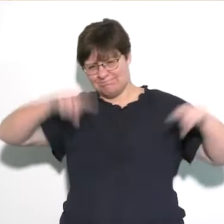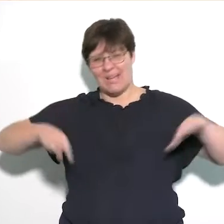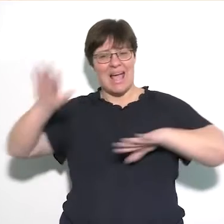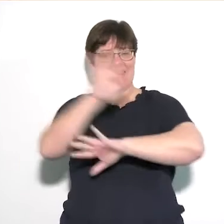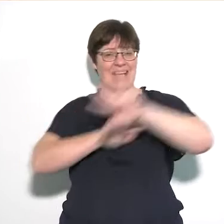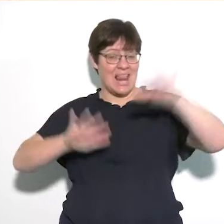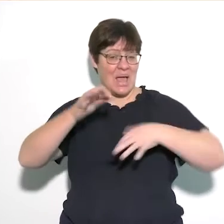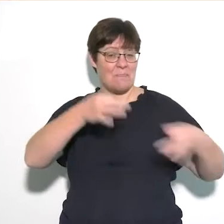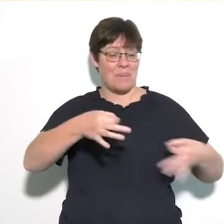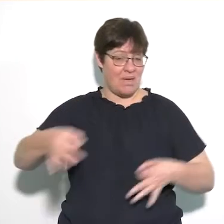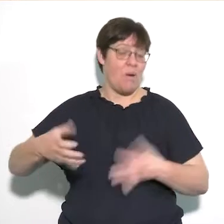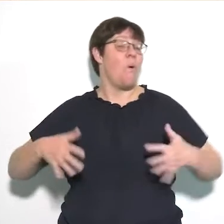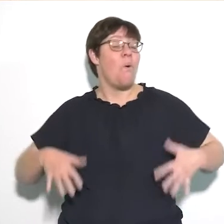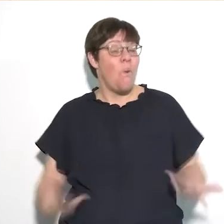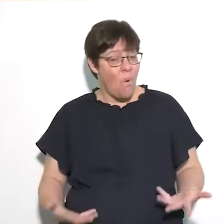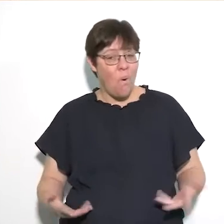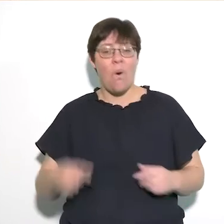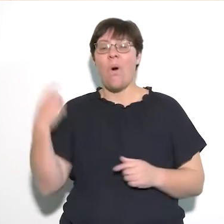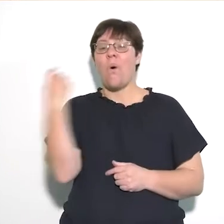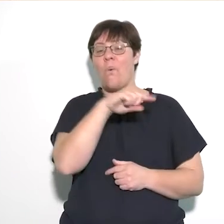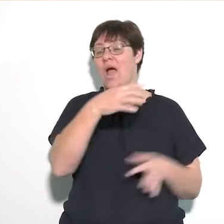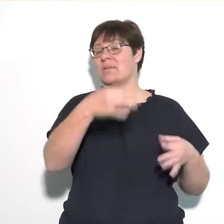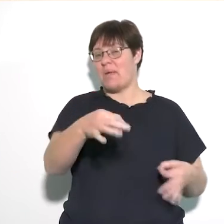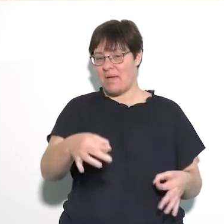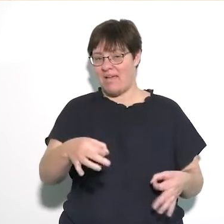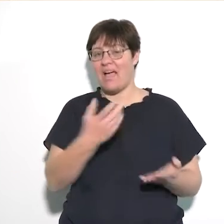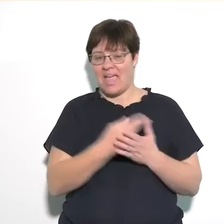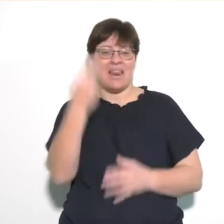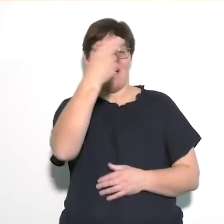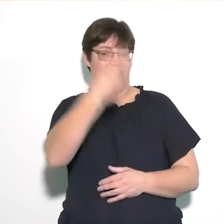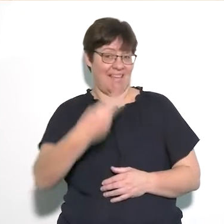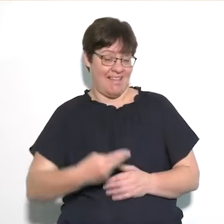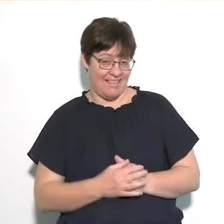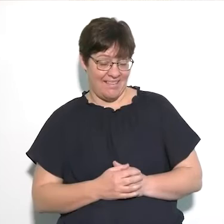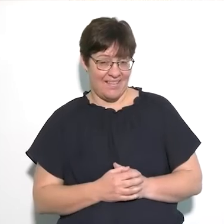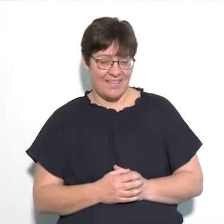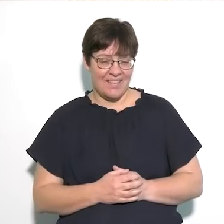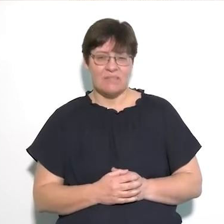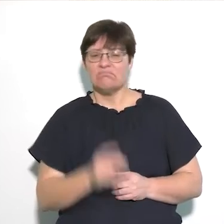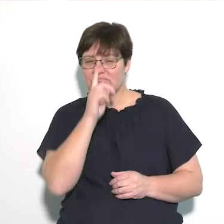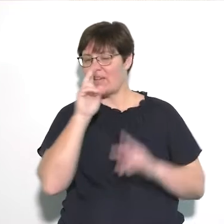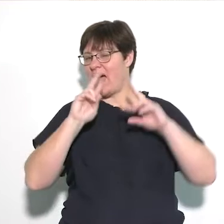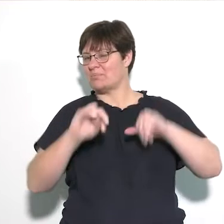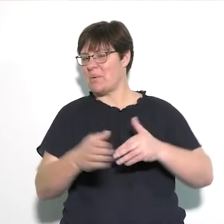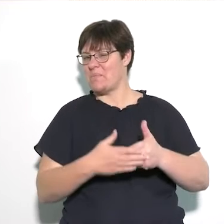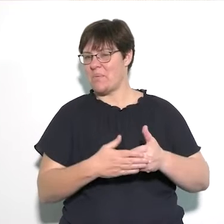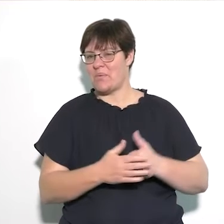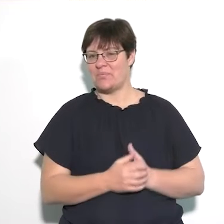of different colors of paper, or some white paper that you could just color in. Let's explore